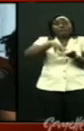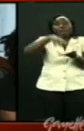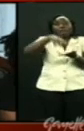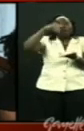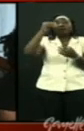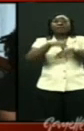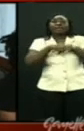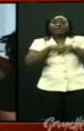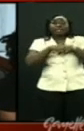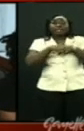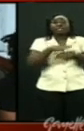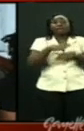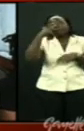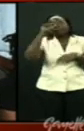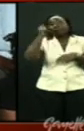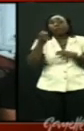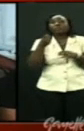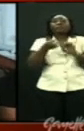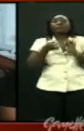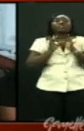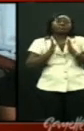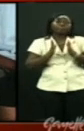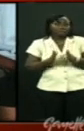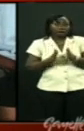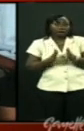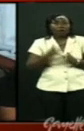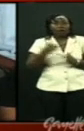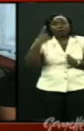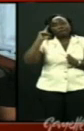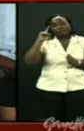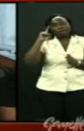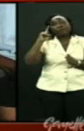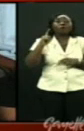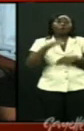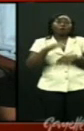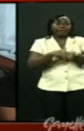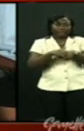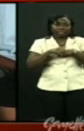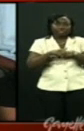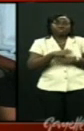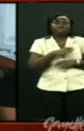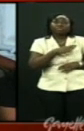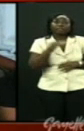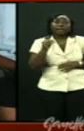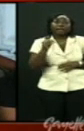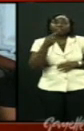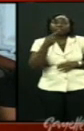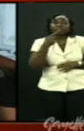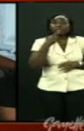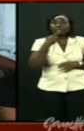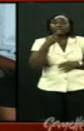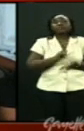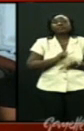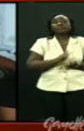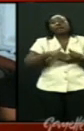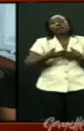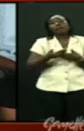be translator. And after these 3